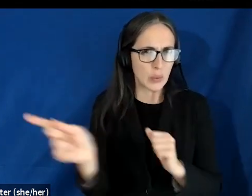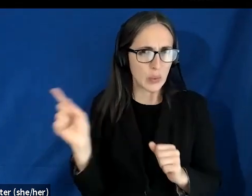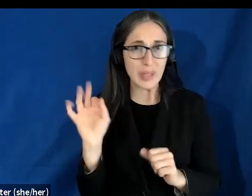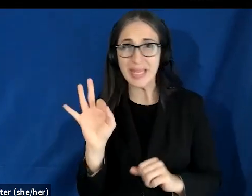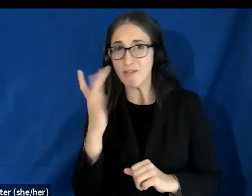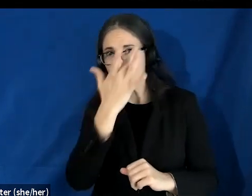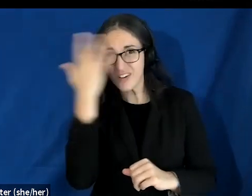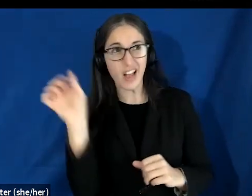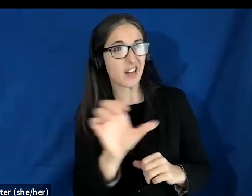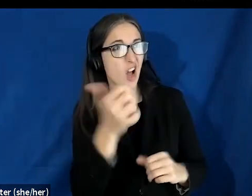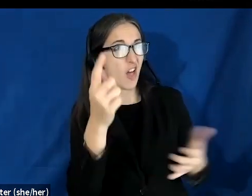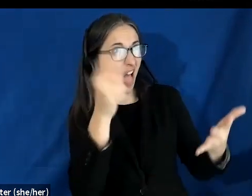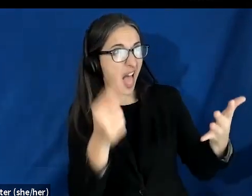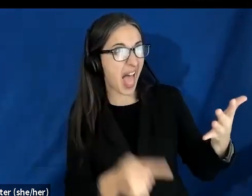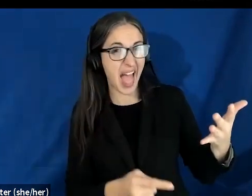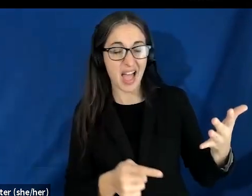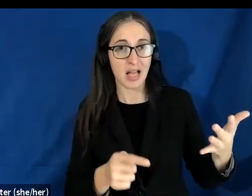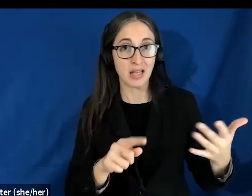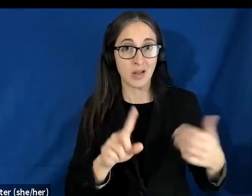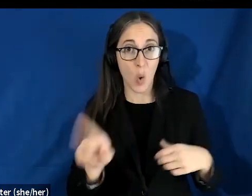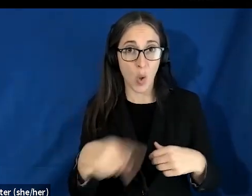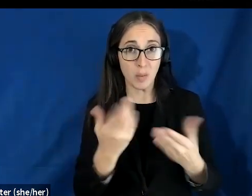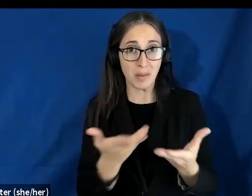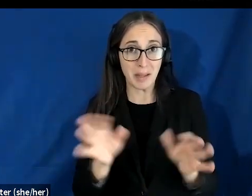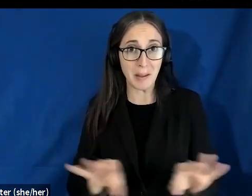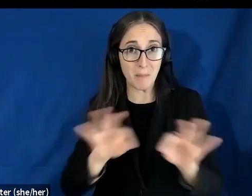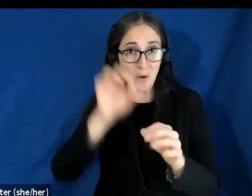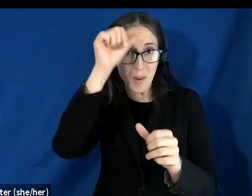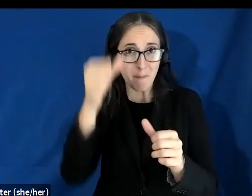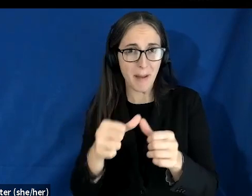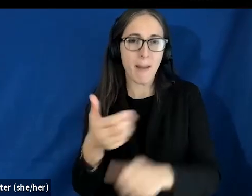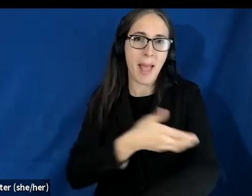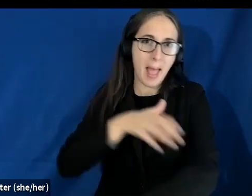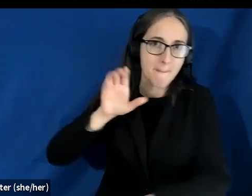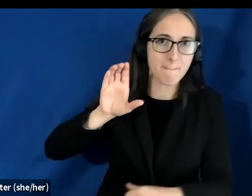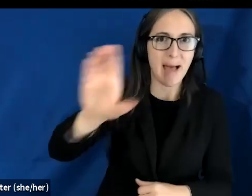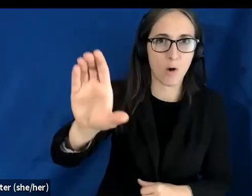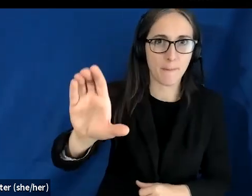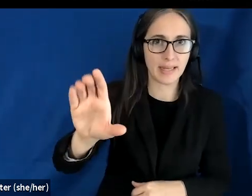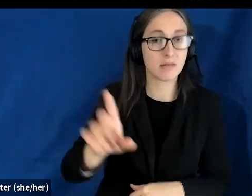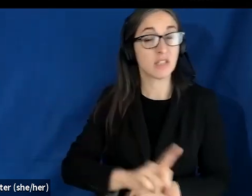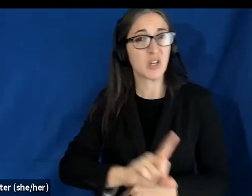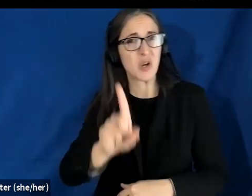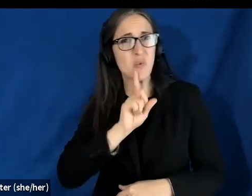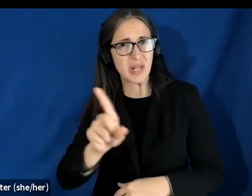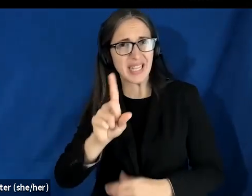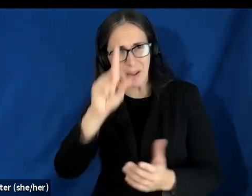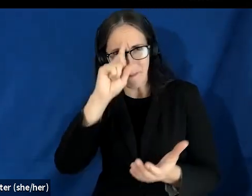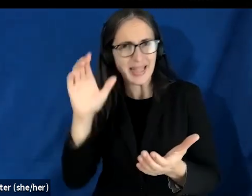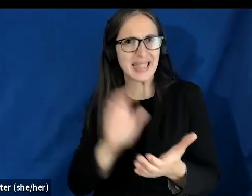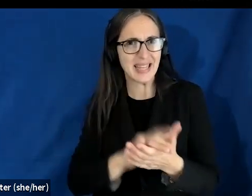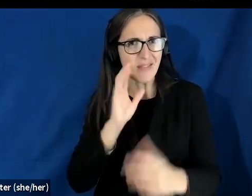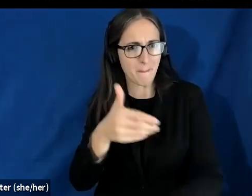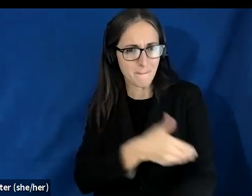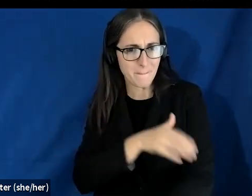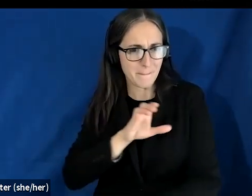else, empowerment. I truly believe in the power of disabled innovators. I believe that the future